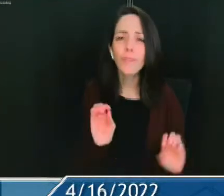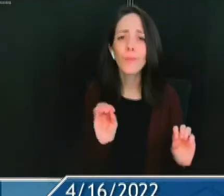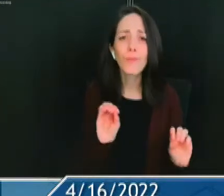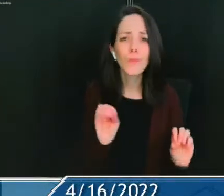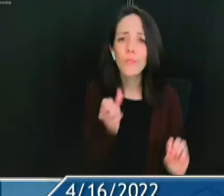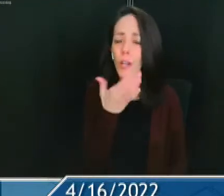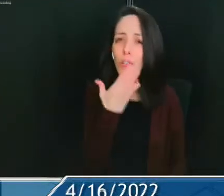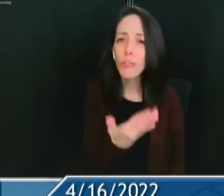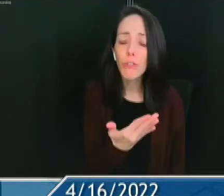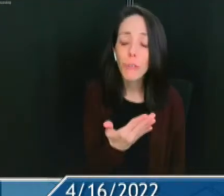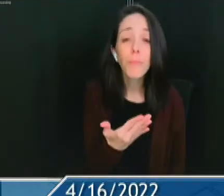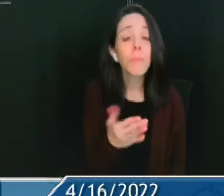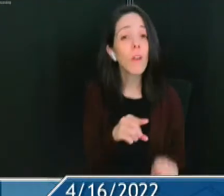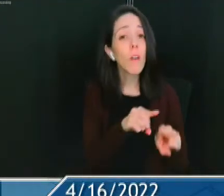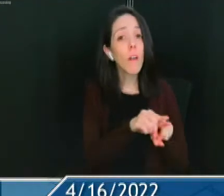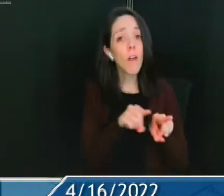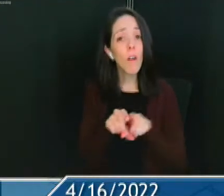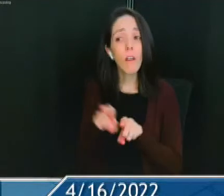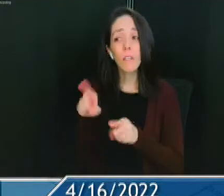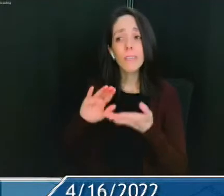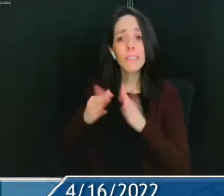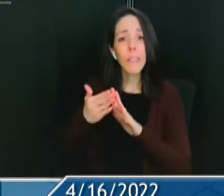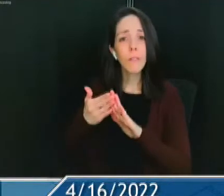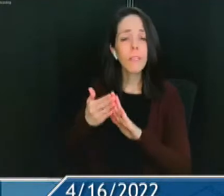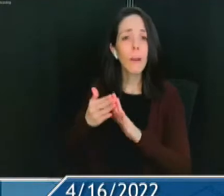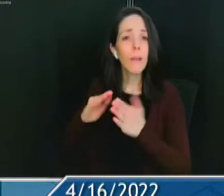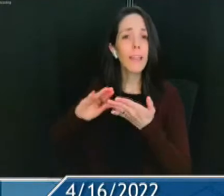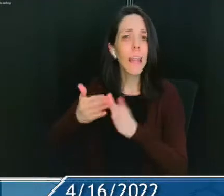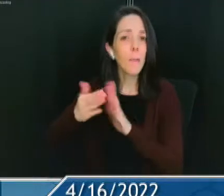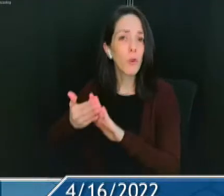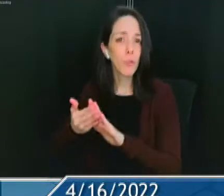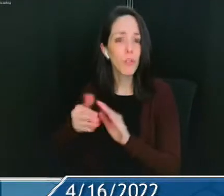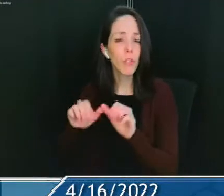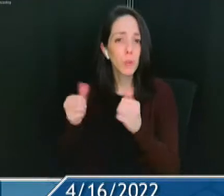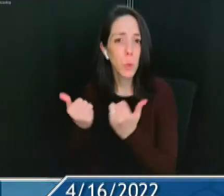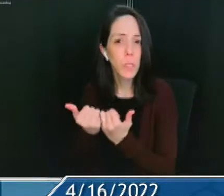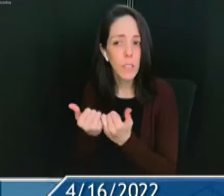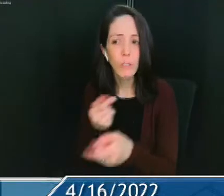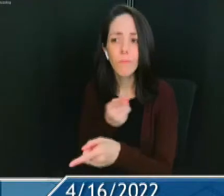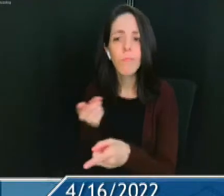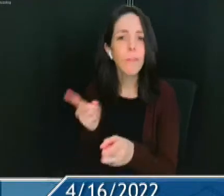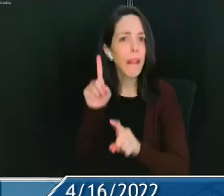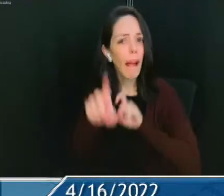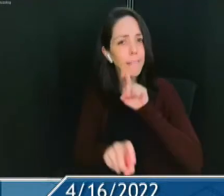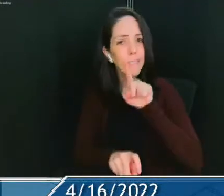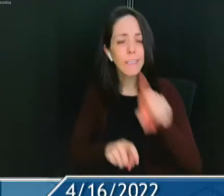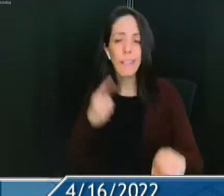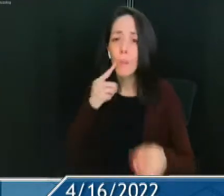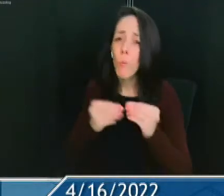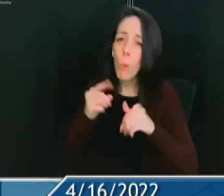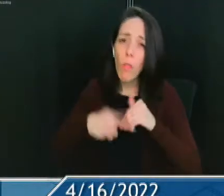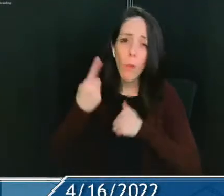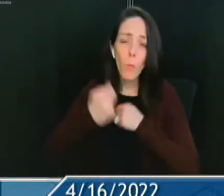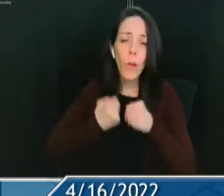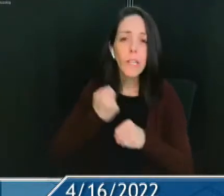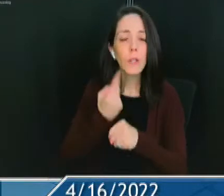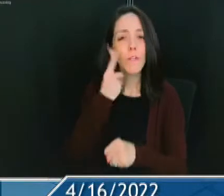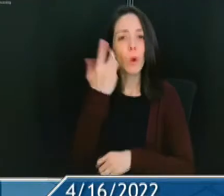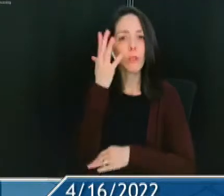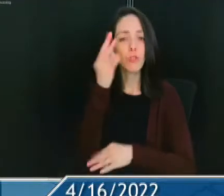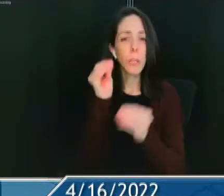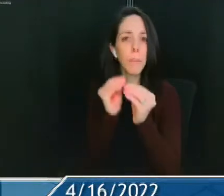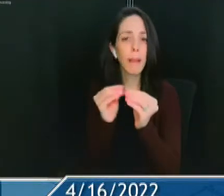In addition, the Downtown Neighborhood Association has been asking for over a year for a tree maintenance plan,